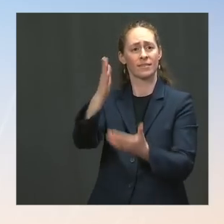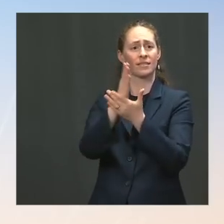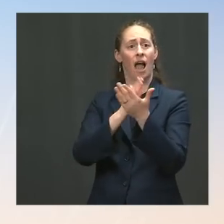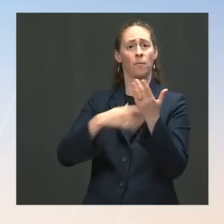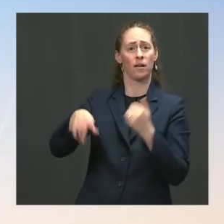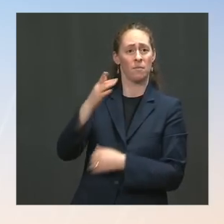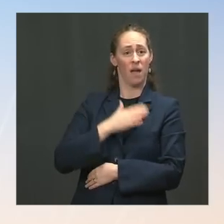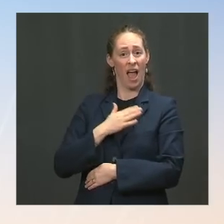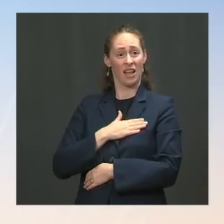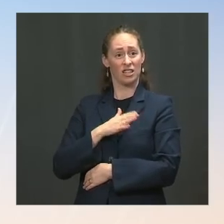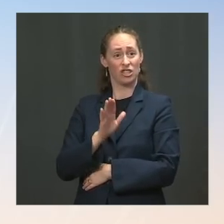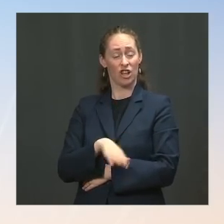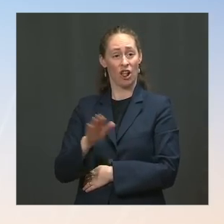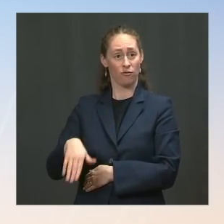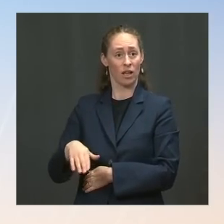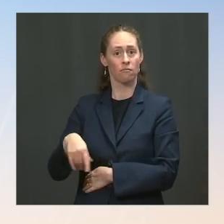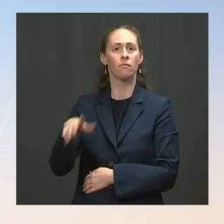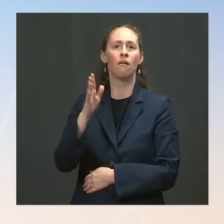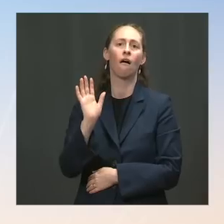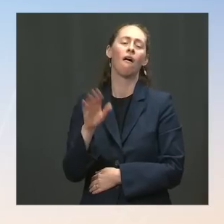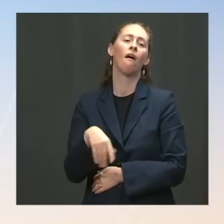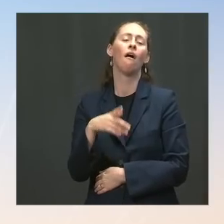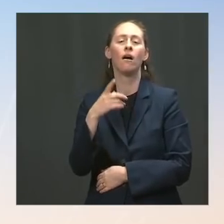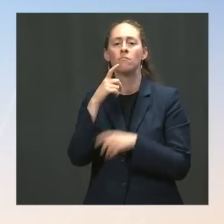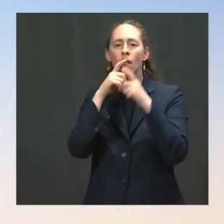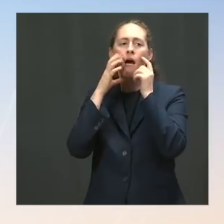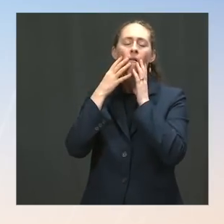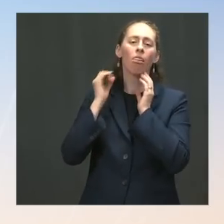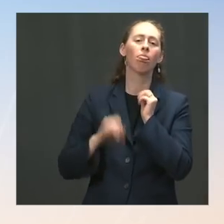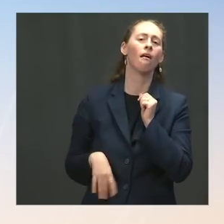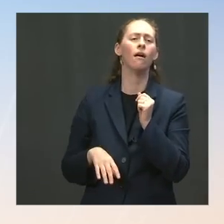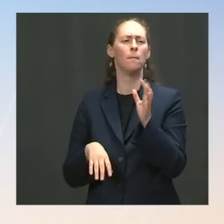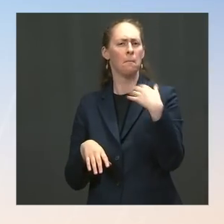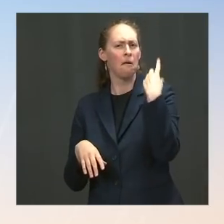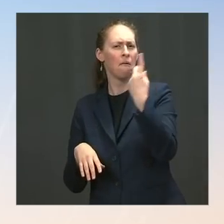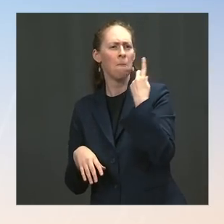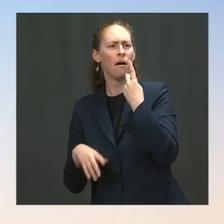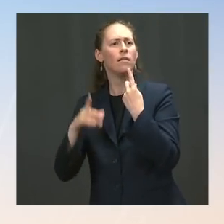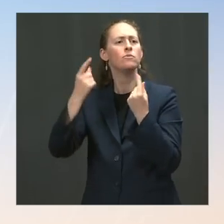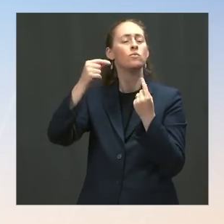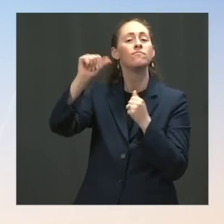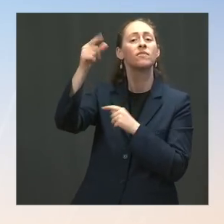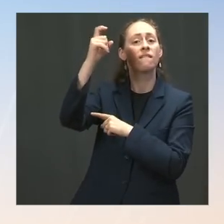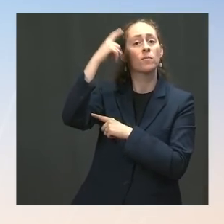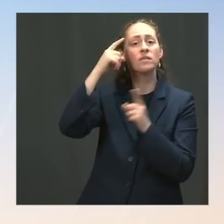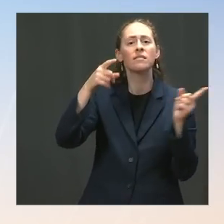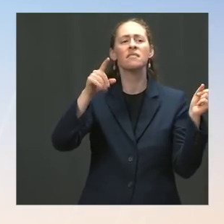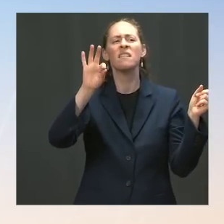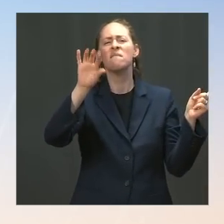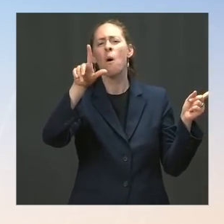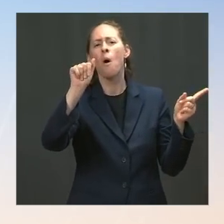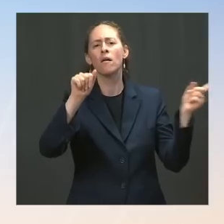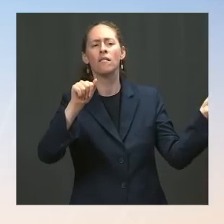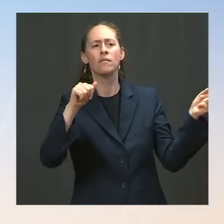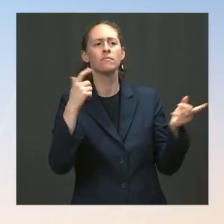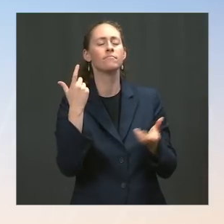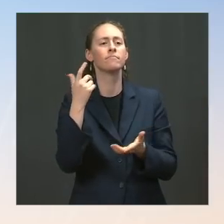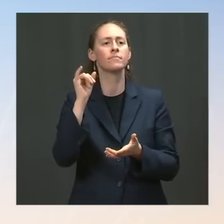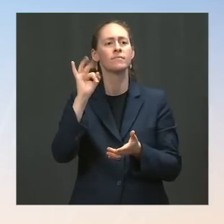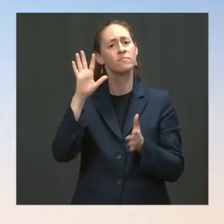your message to governors like Governor DeSantis in Florida and Governor Abbott of Texas who have banned mask mandates? You